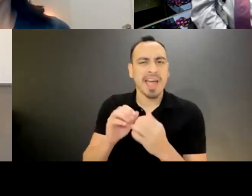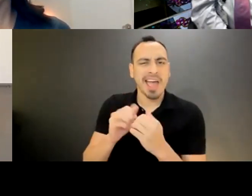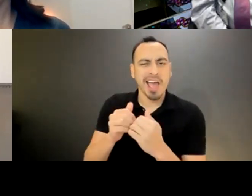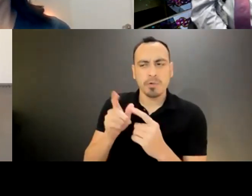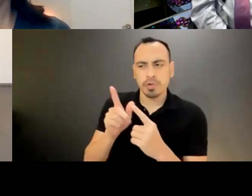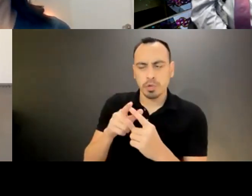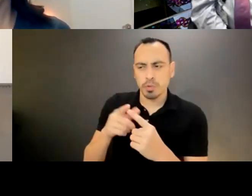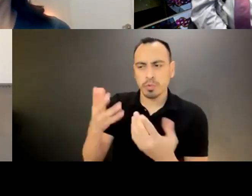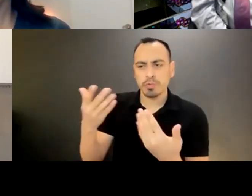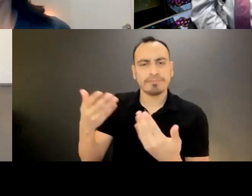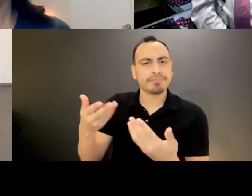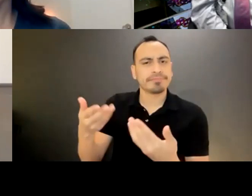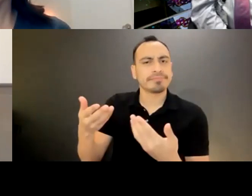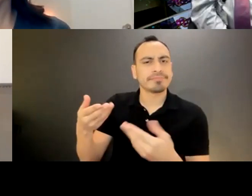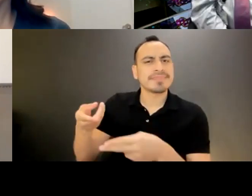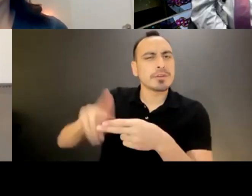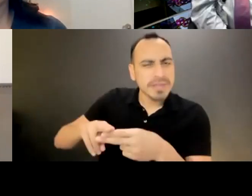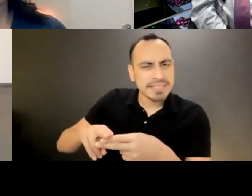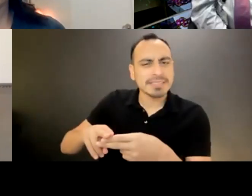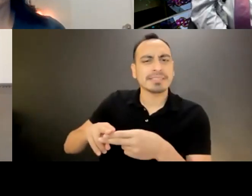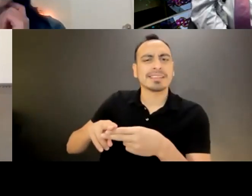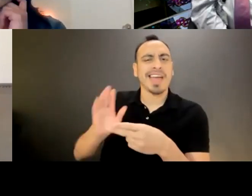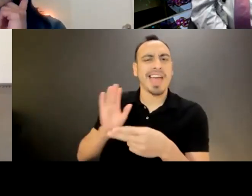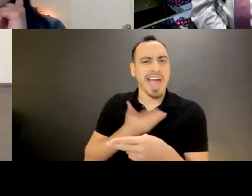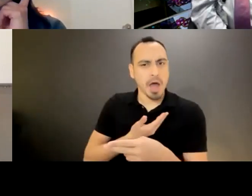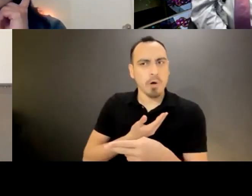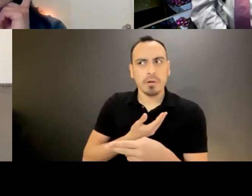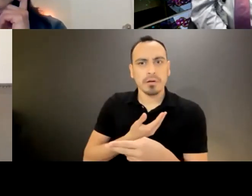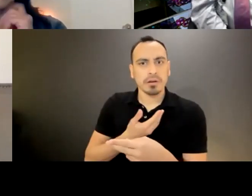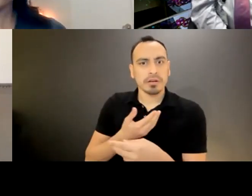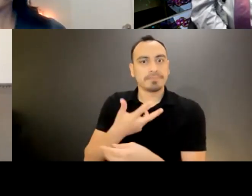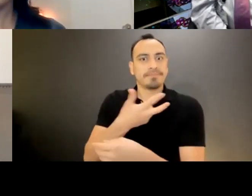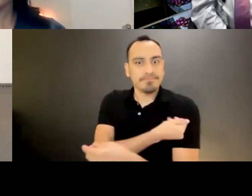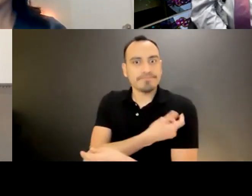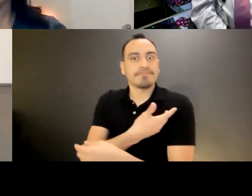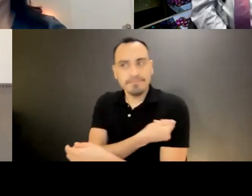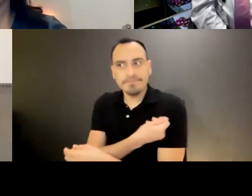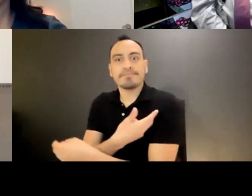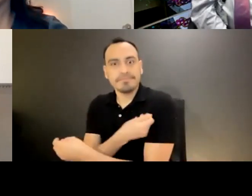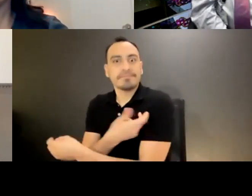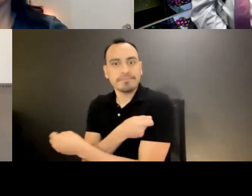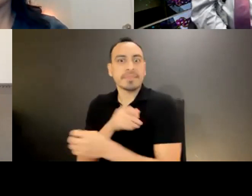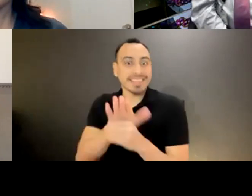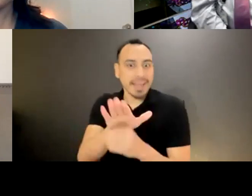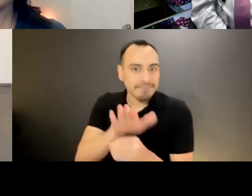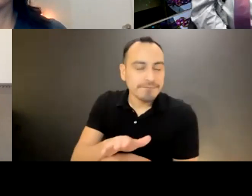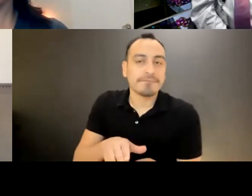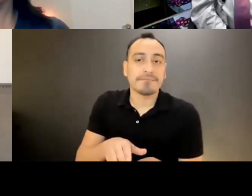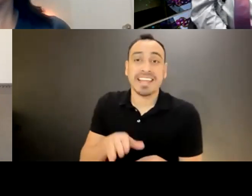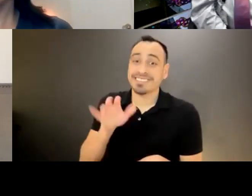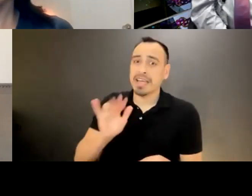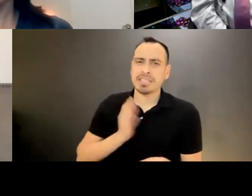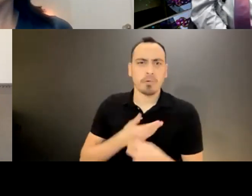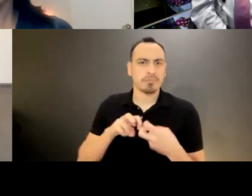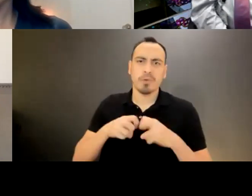output of vaccine, because that's been one of our greatest problems, is having enough vaccine to be able to get to